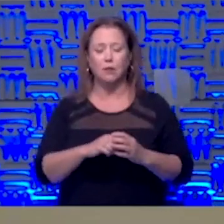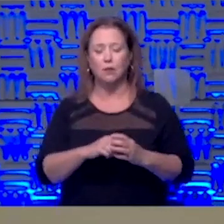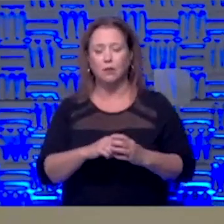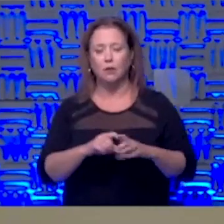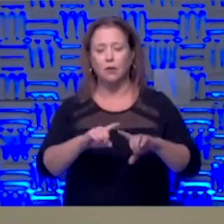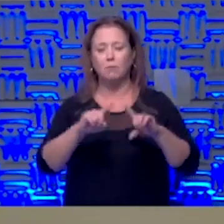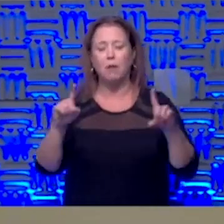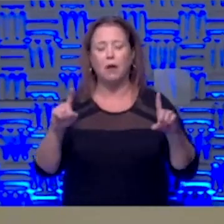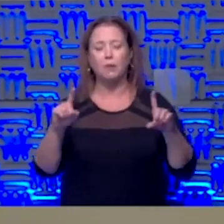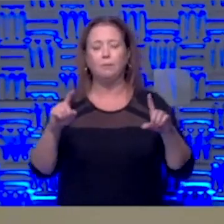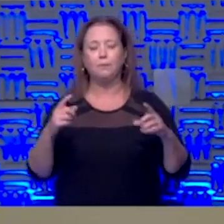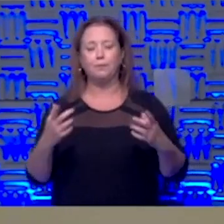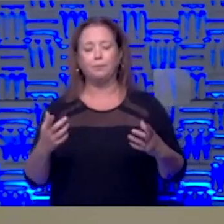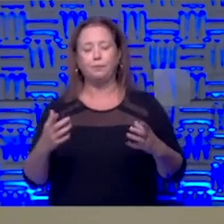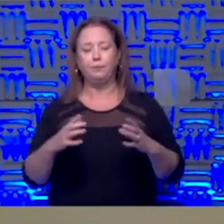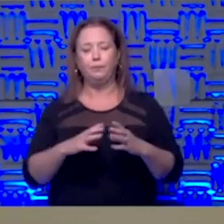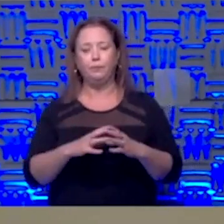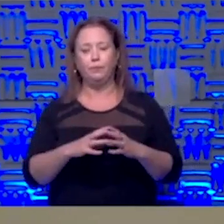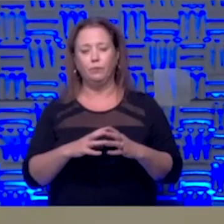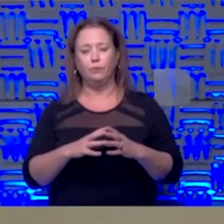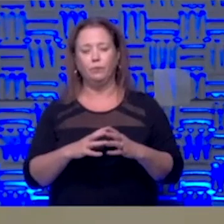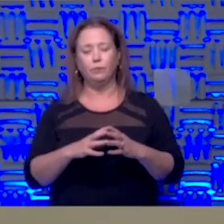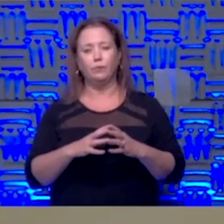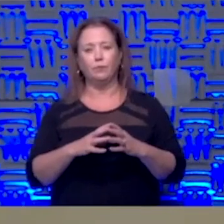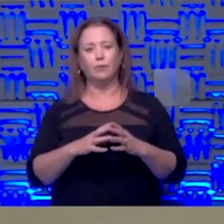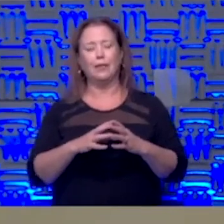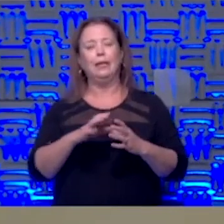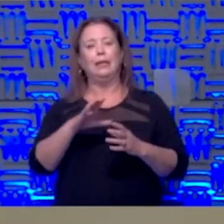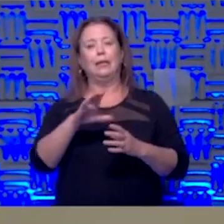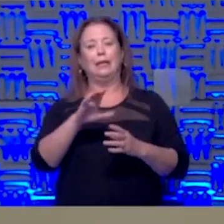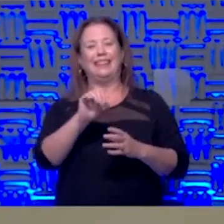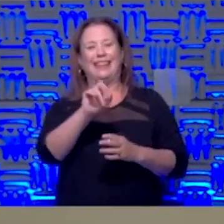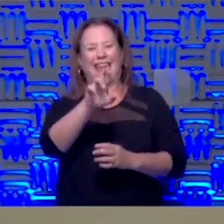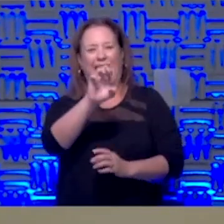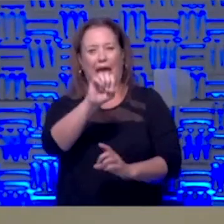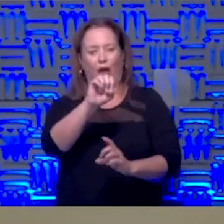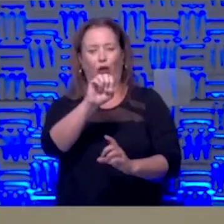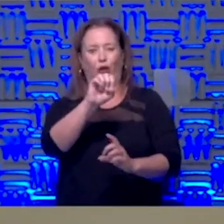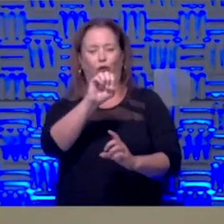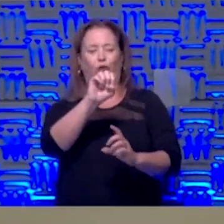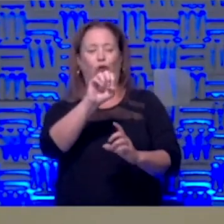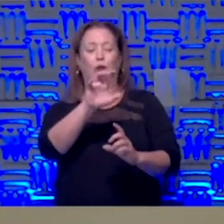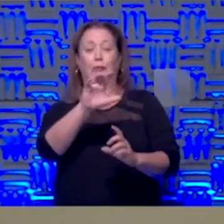of those things where the carrot that's being dangled in front of them